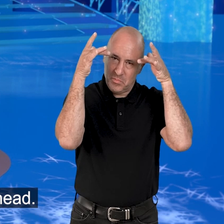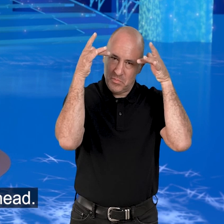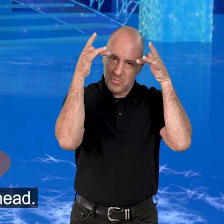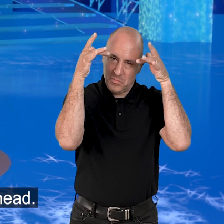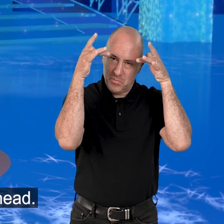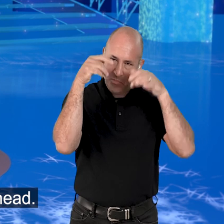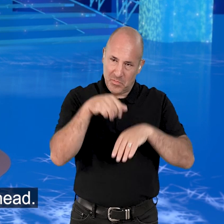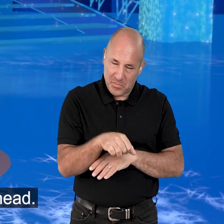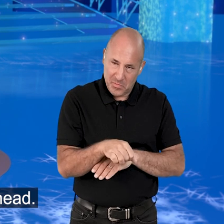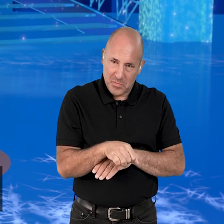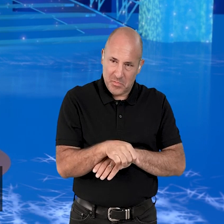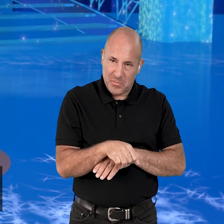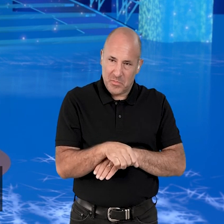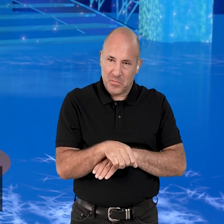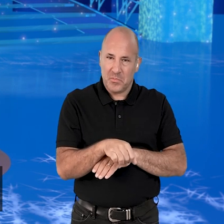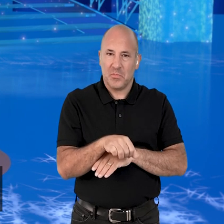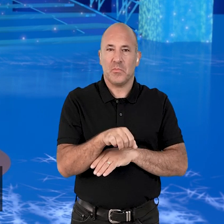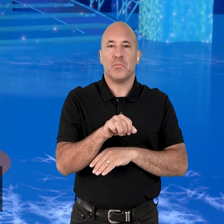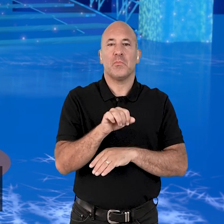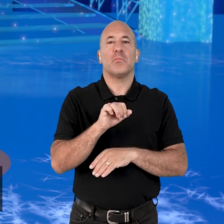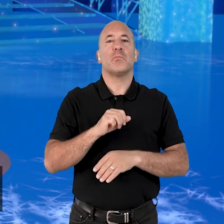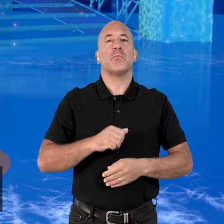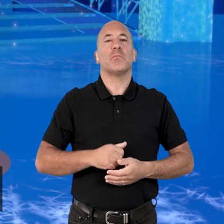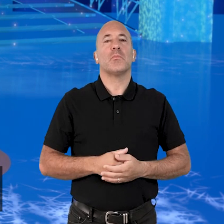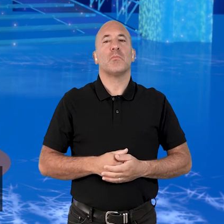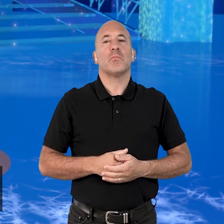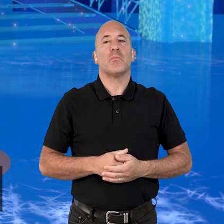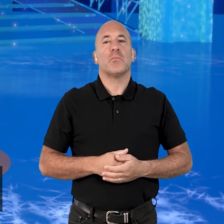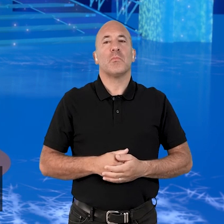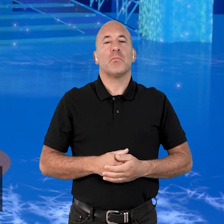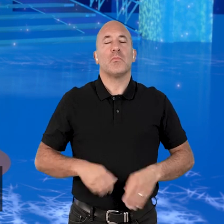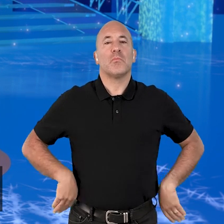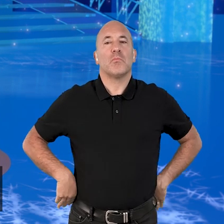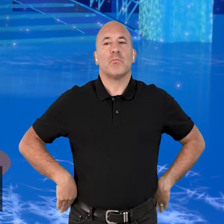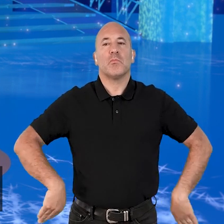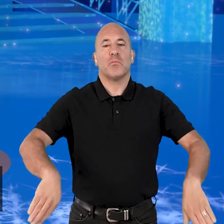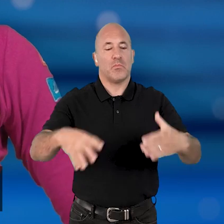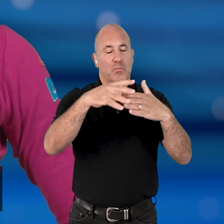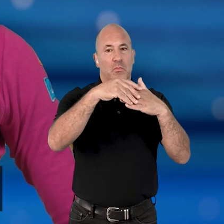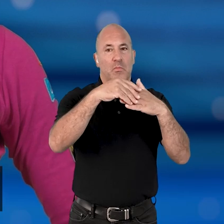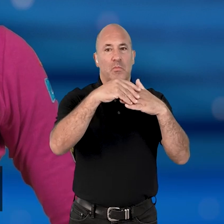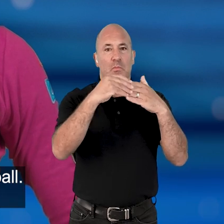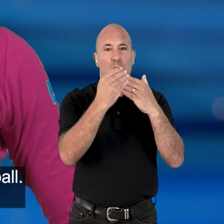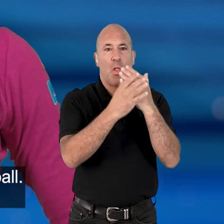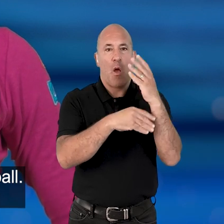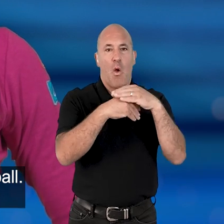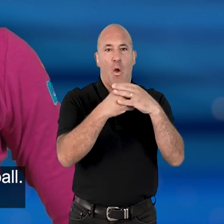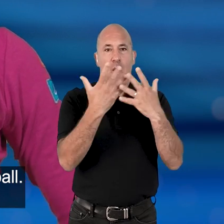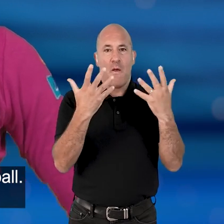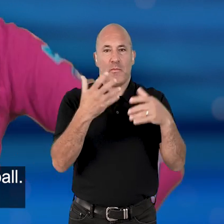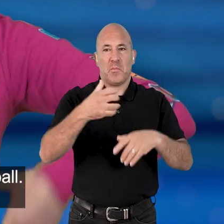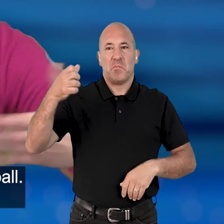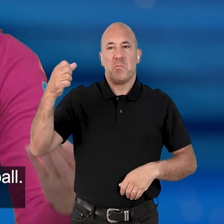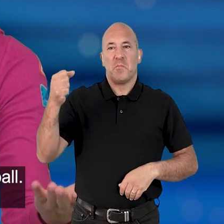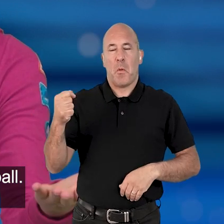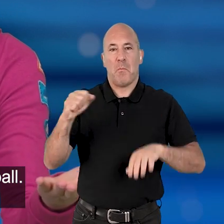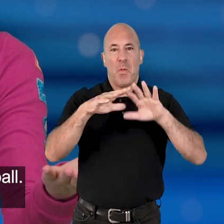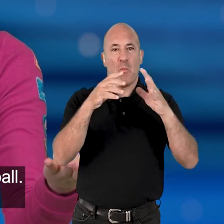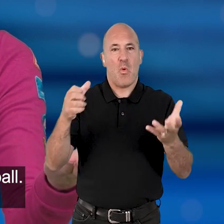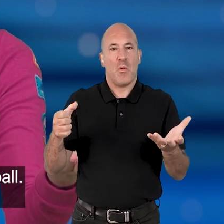her head. She stands up tall and, removing her gloves, holds the scepter and